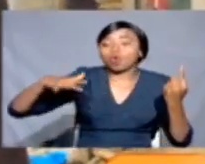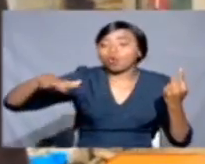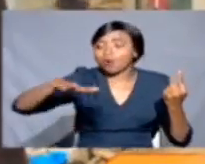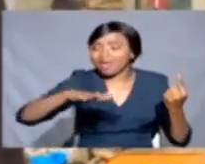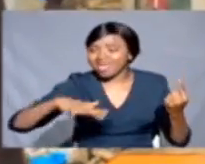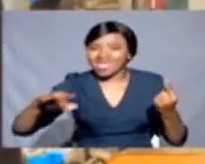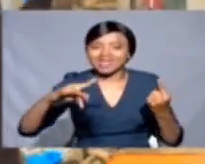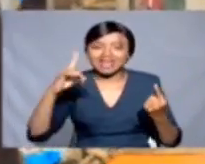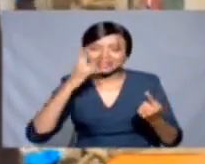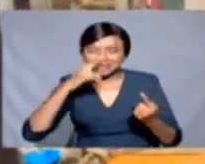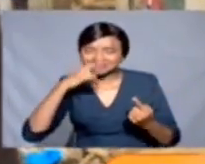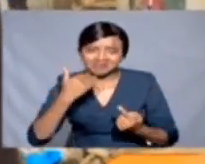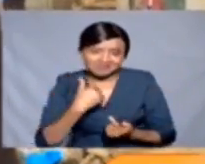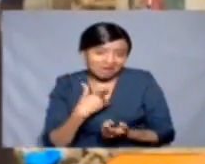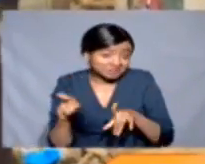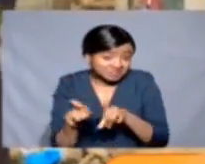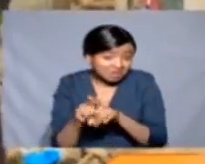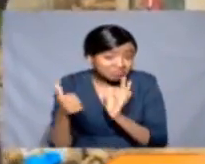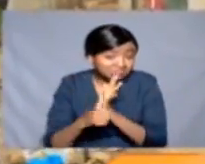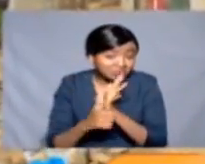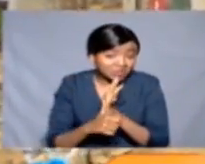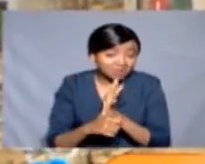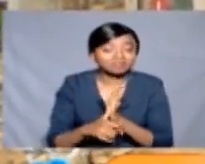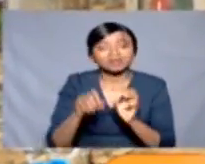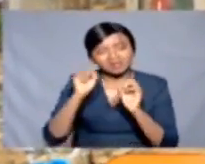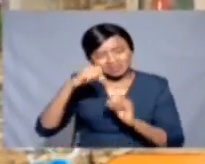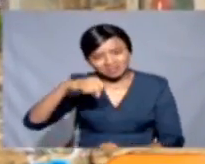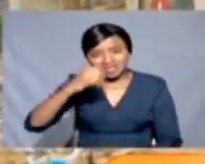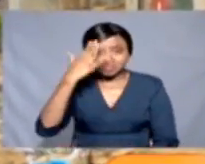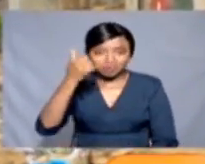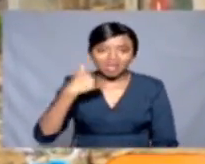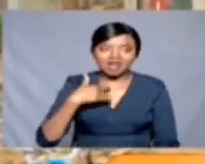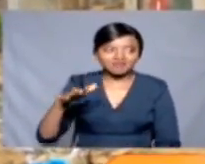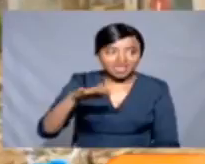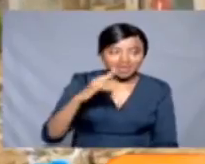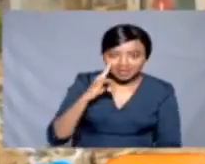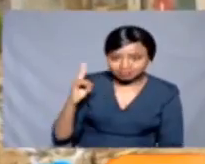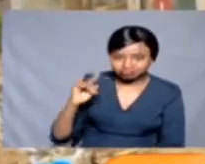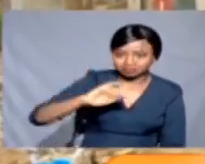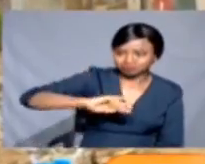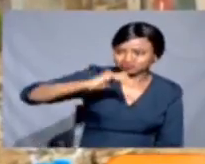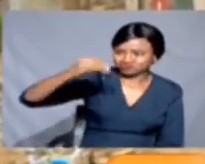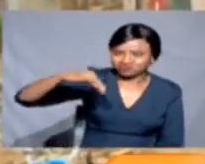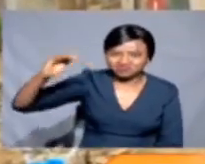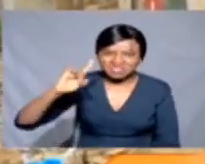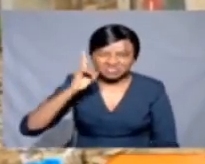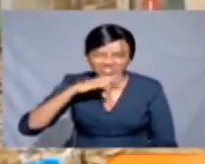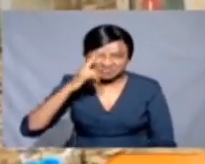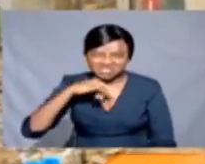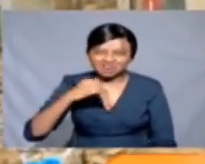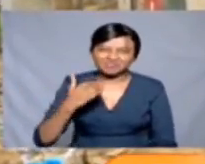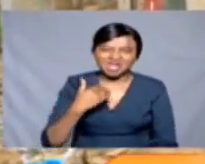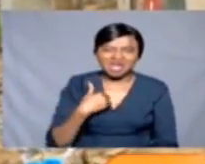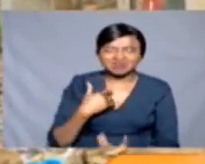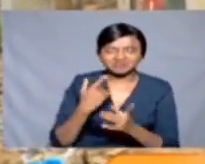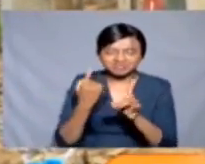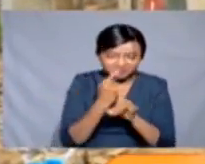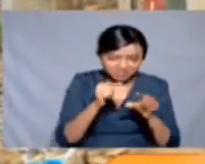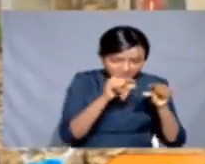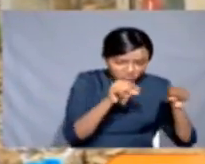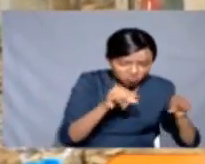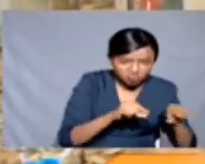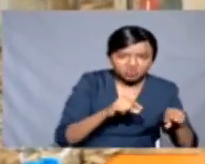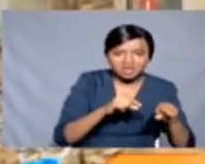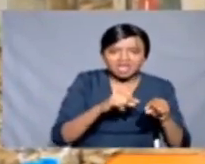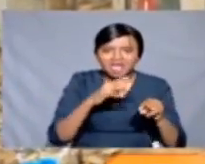could also be contributing, right? Yeah, absolutely. Because you have situations where you have a dump site like that and you have, just like you can see here, you have wind patterns and you have wind